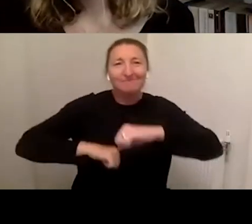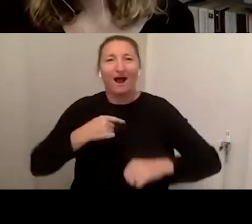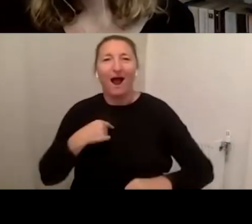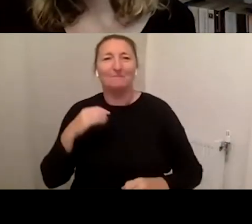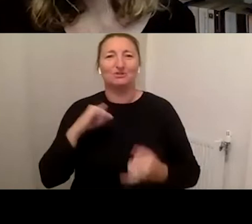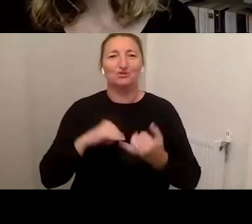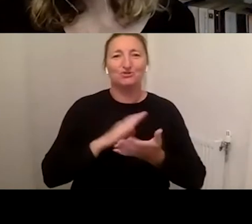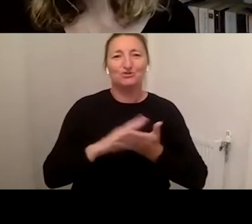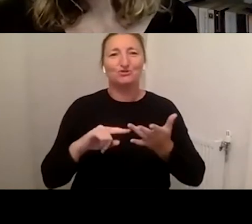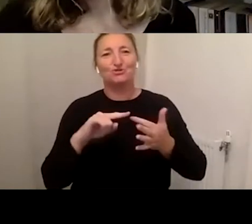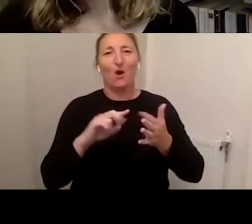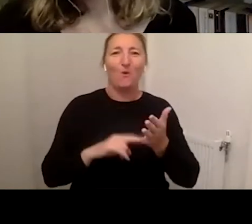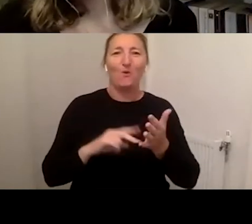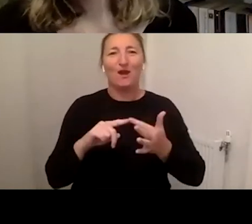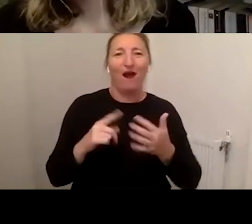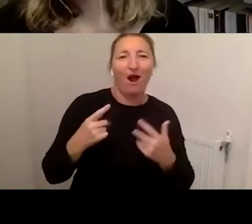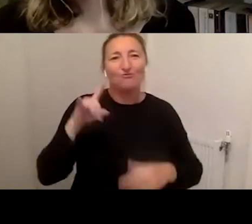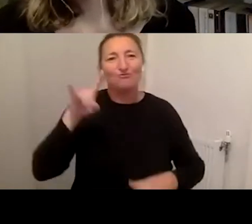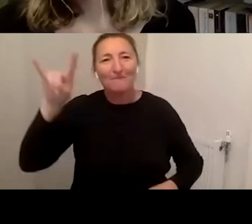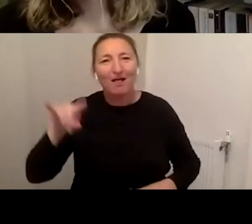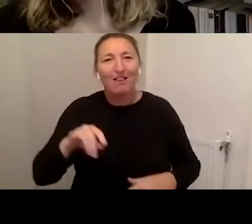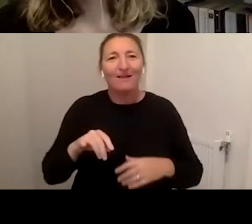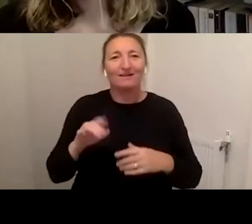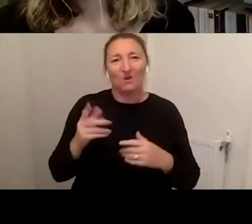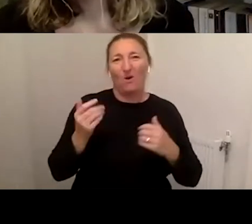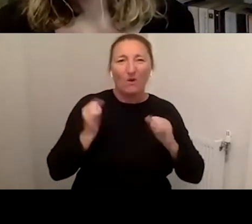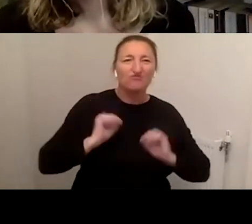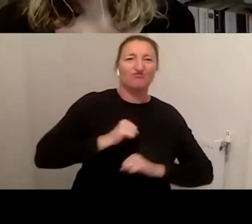stand in their pictures like this because they resist. So,